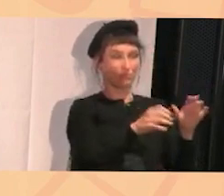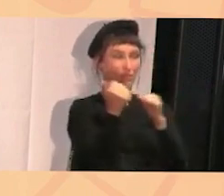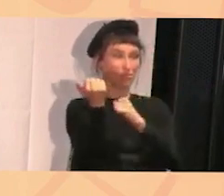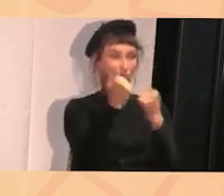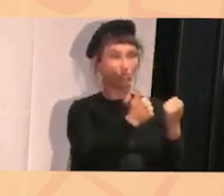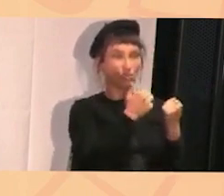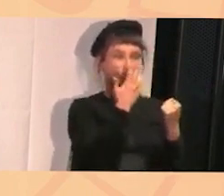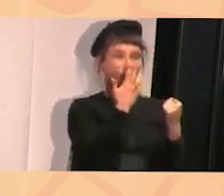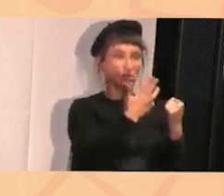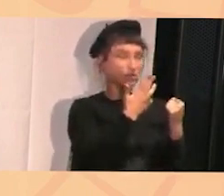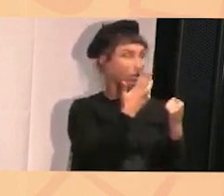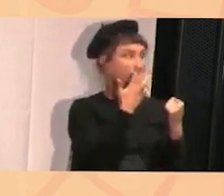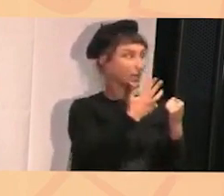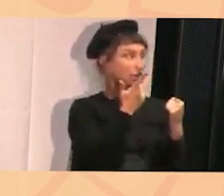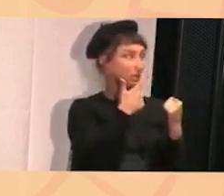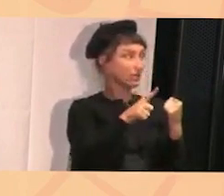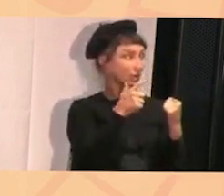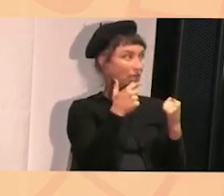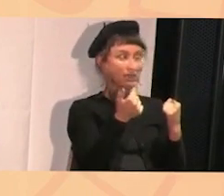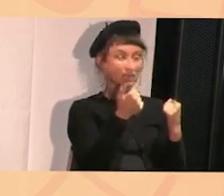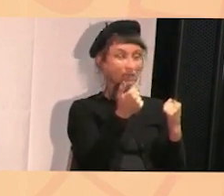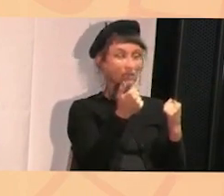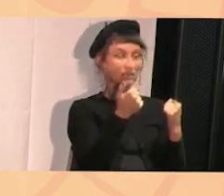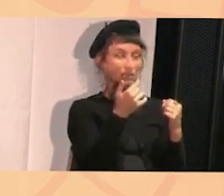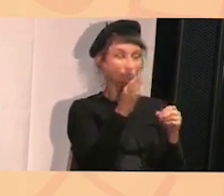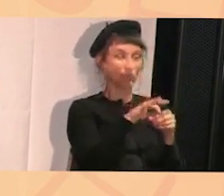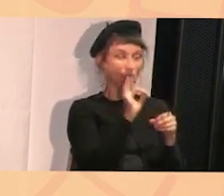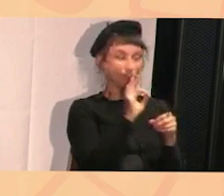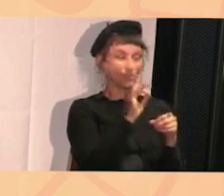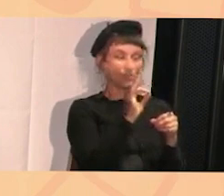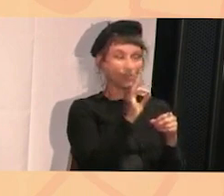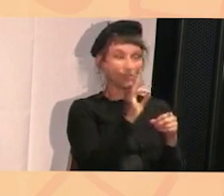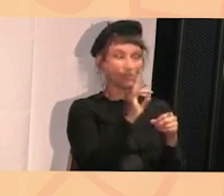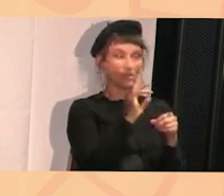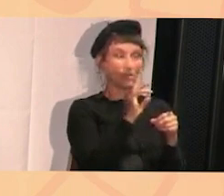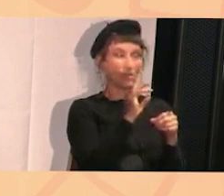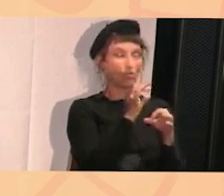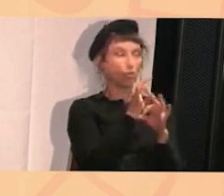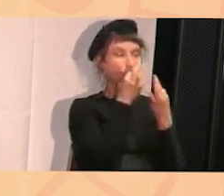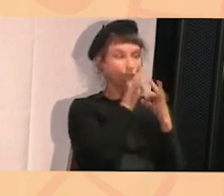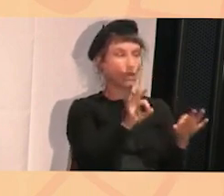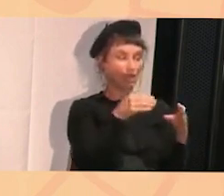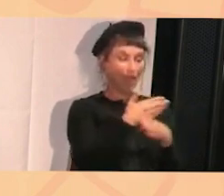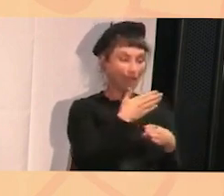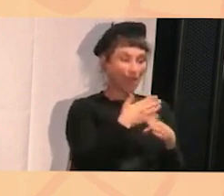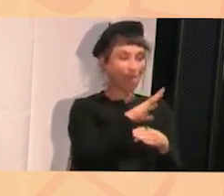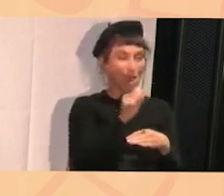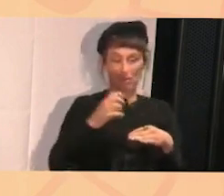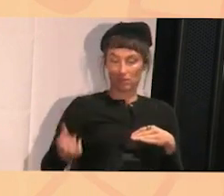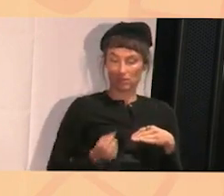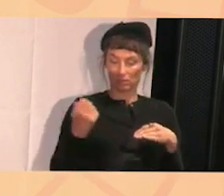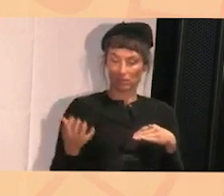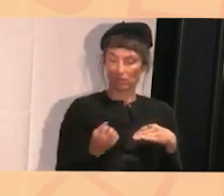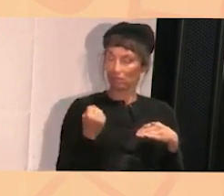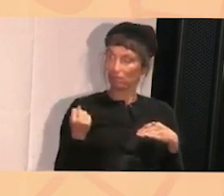1976 in the referendum, when there was no more people out in the station, they had to pay basic wages, so they got rid of all the. I can